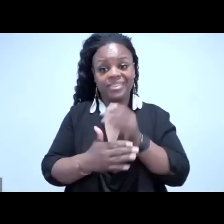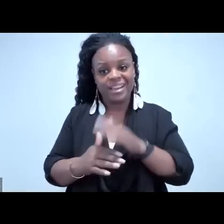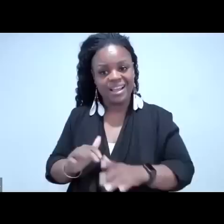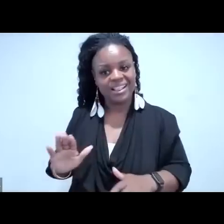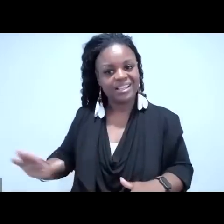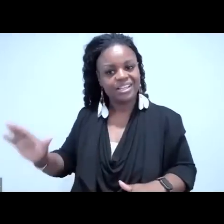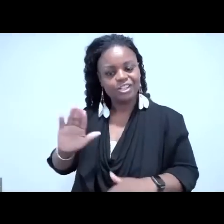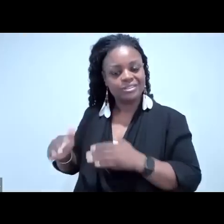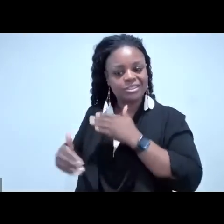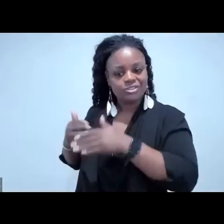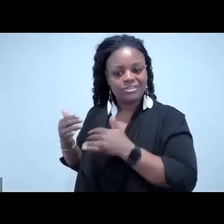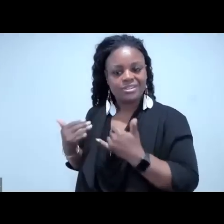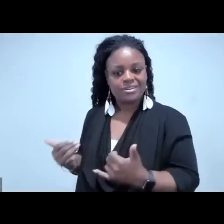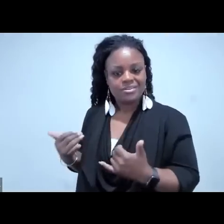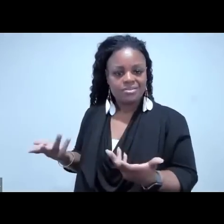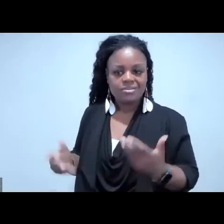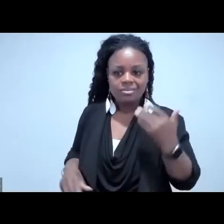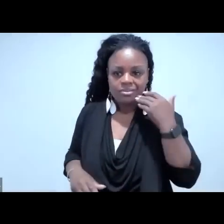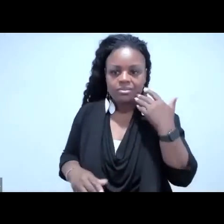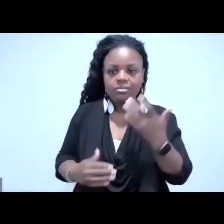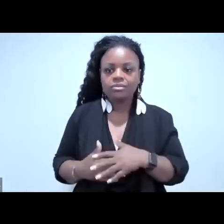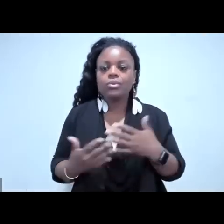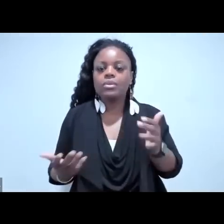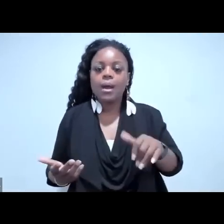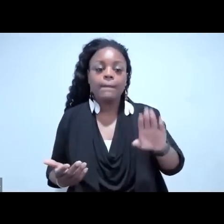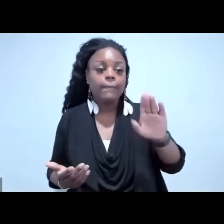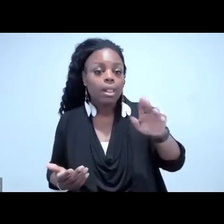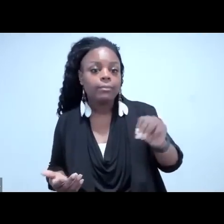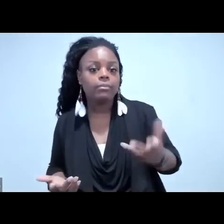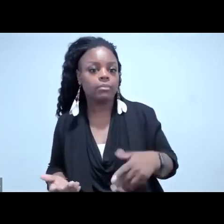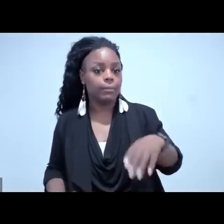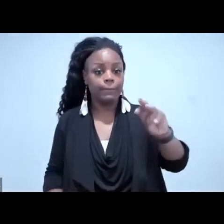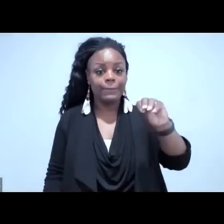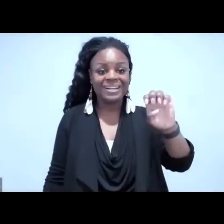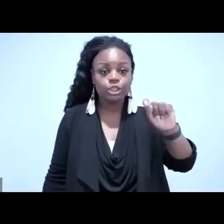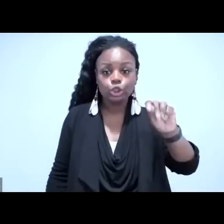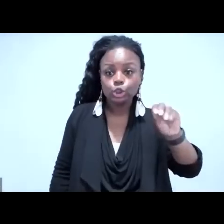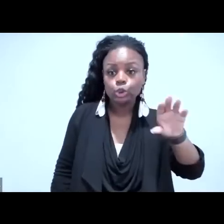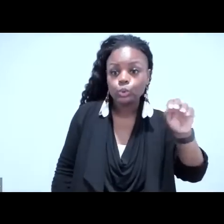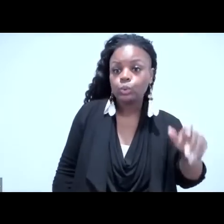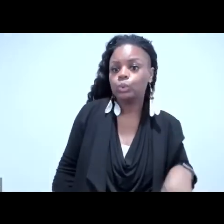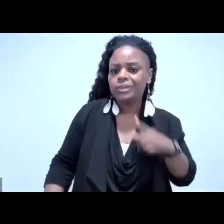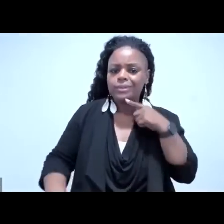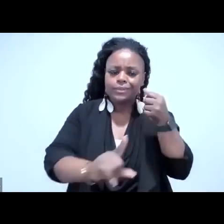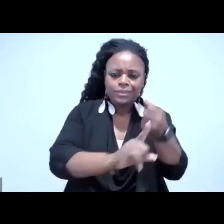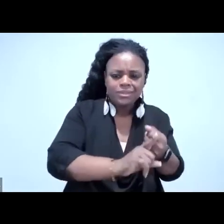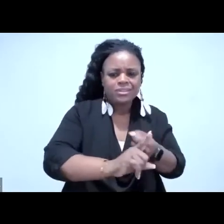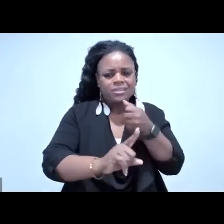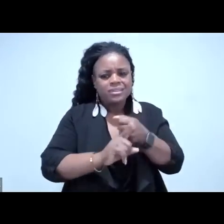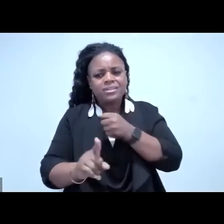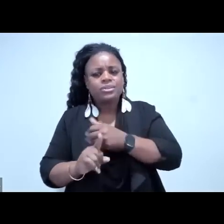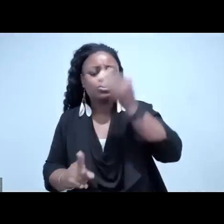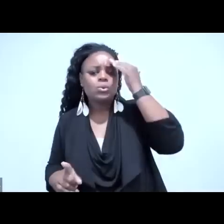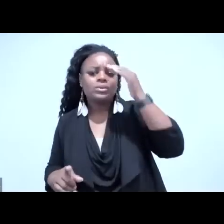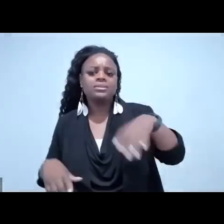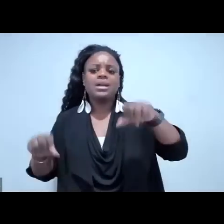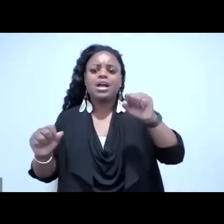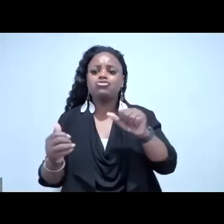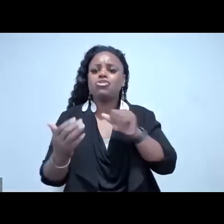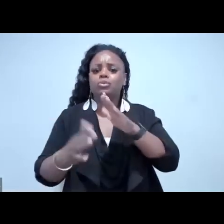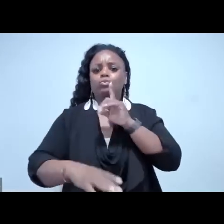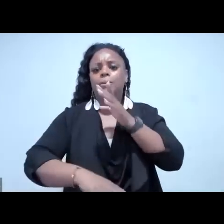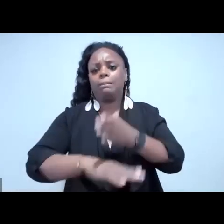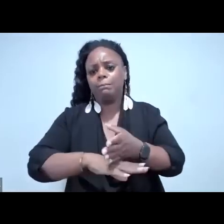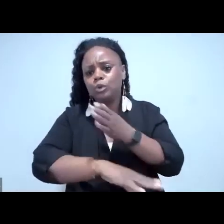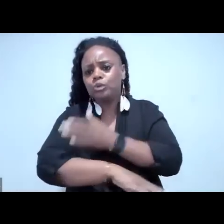to embrace unions as a strategy, as a way to improve their jobs and their lives. Thanks to all this energy, unions may finally have